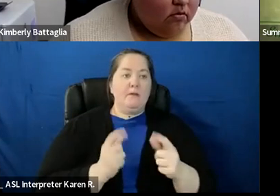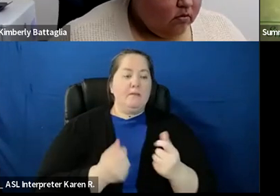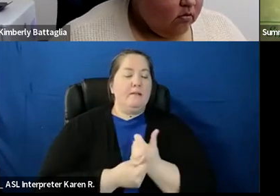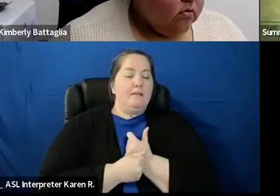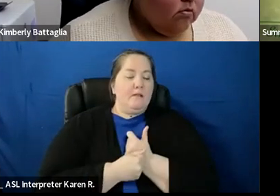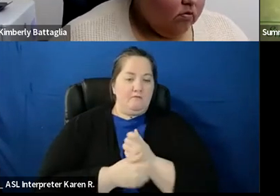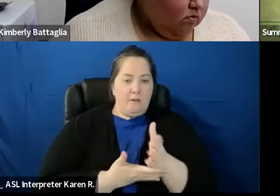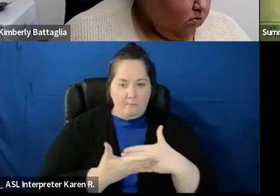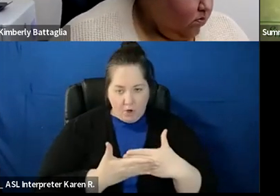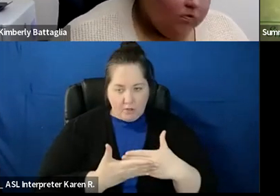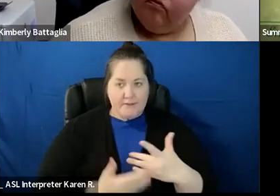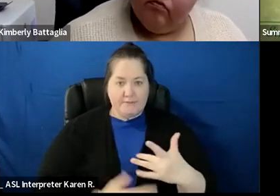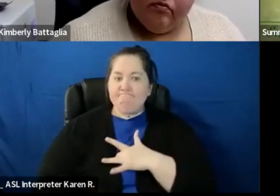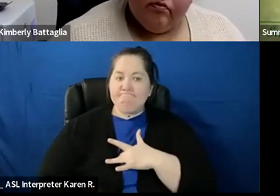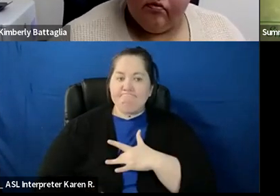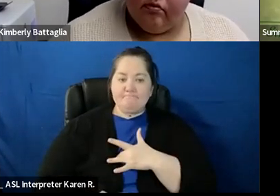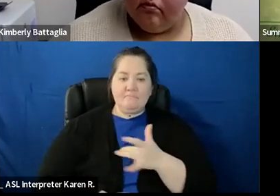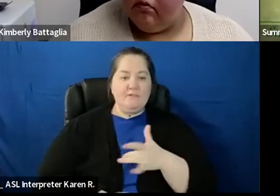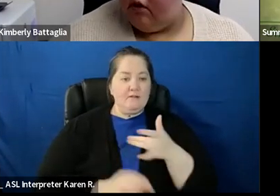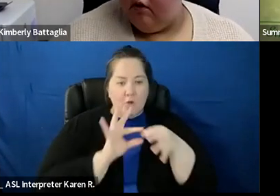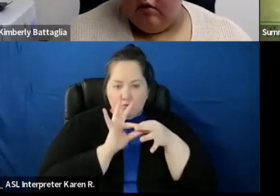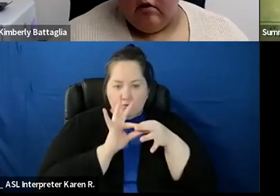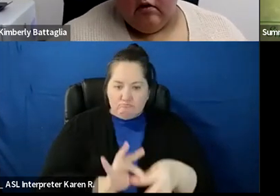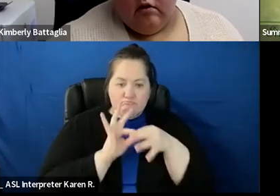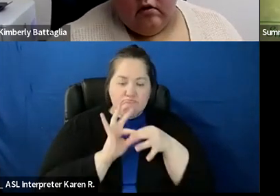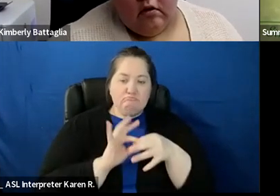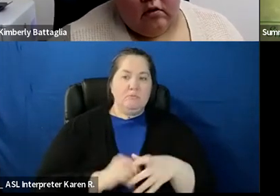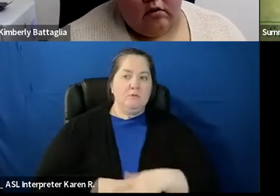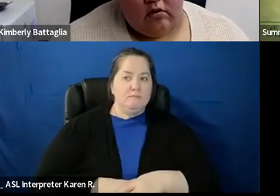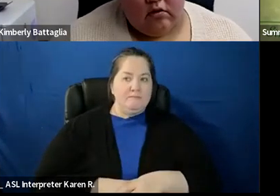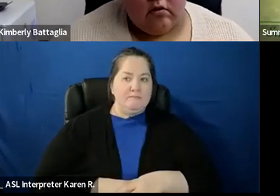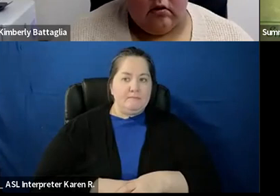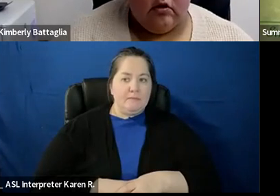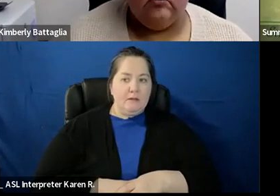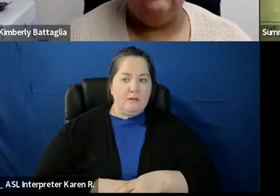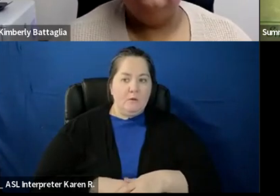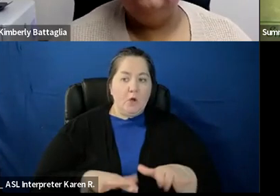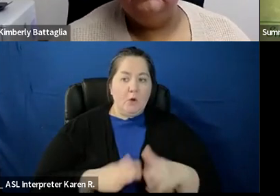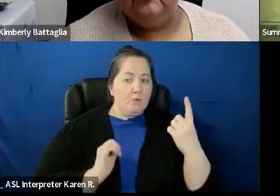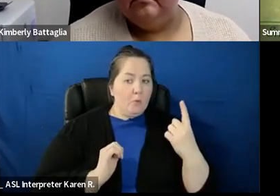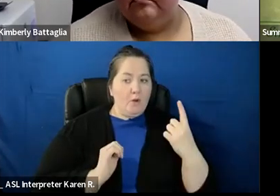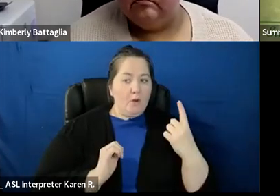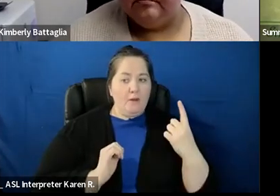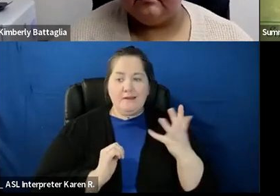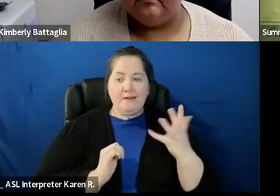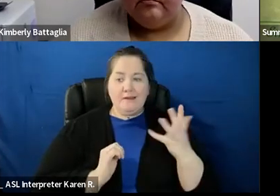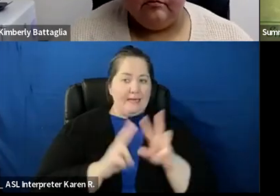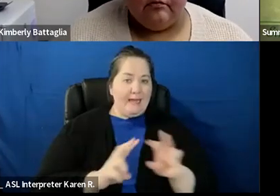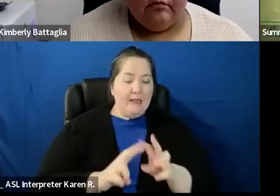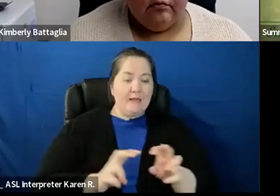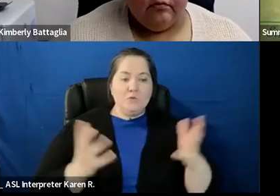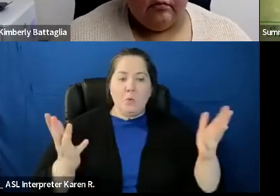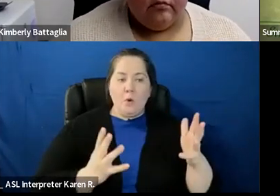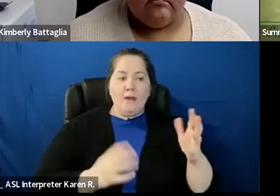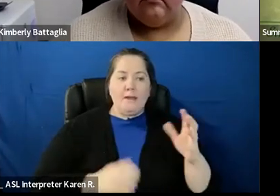It touched them, they related to it. And we opened with the one that kind of analyzed what is sexual